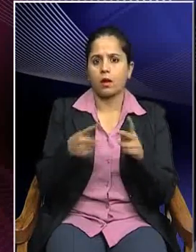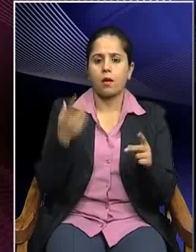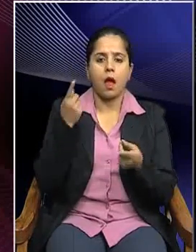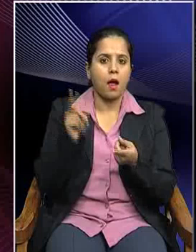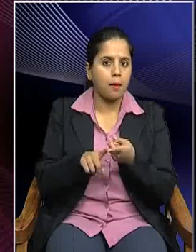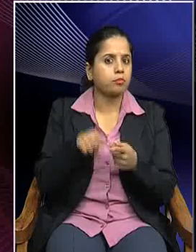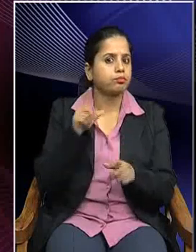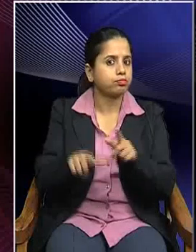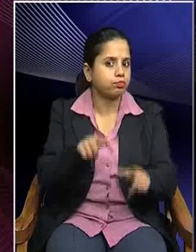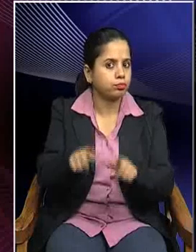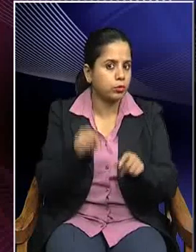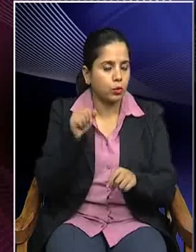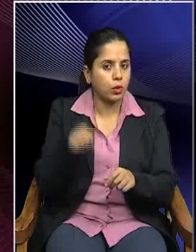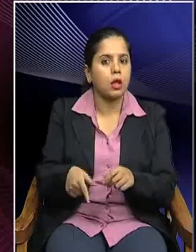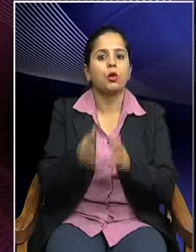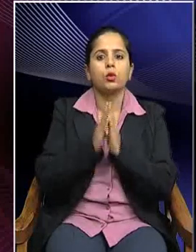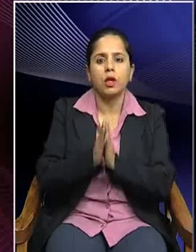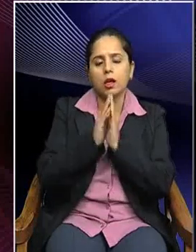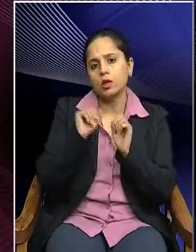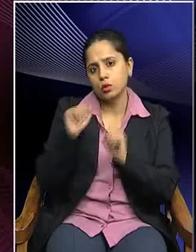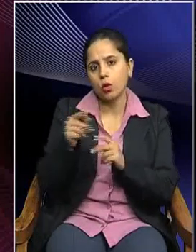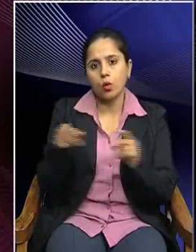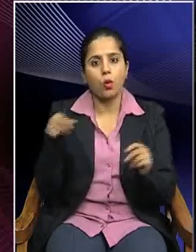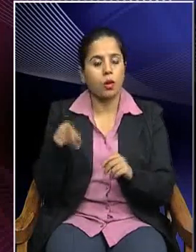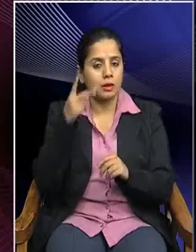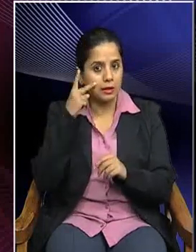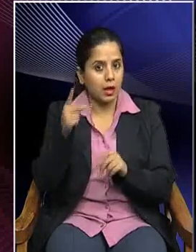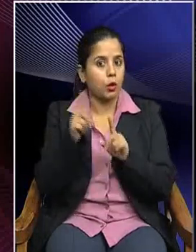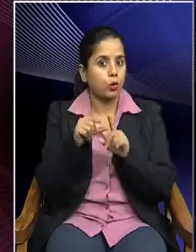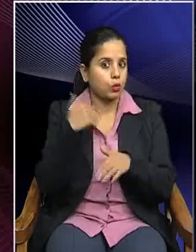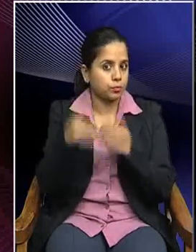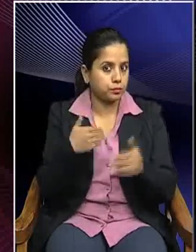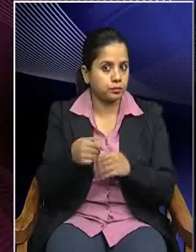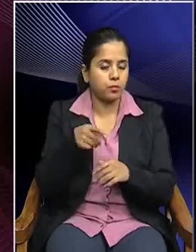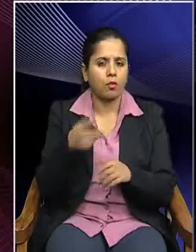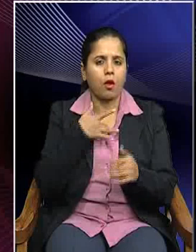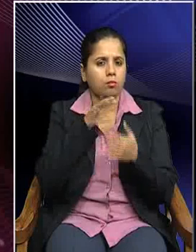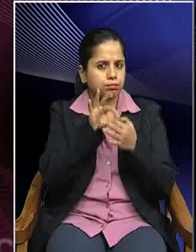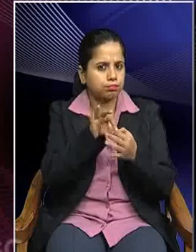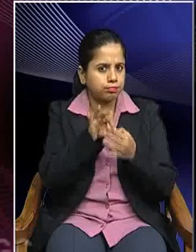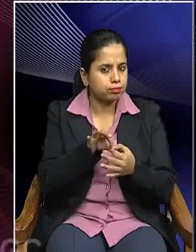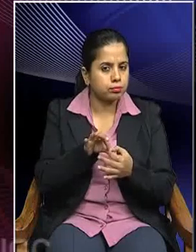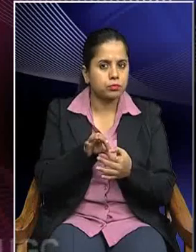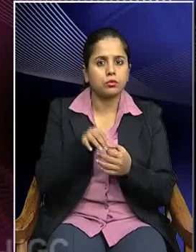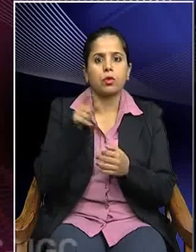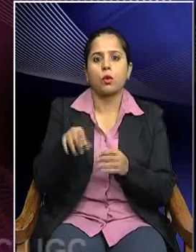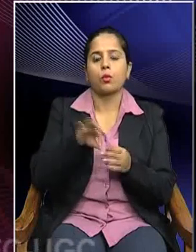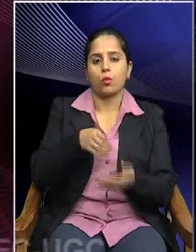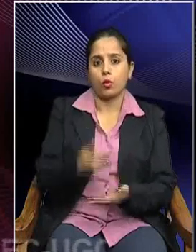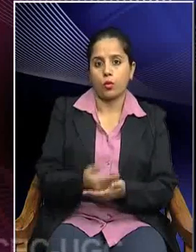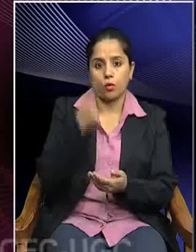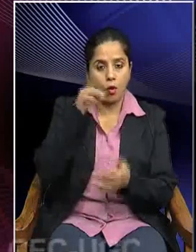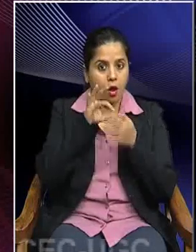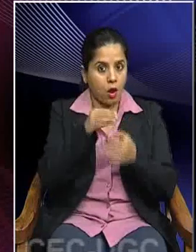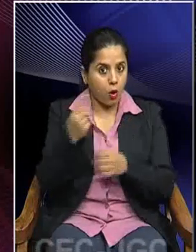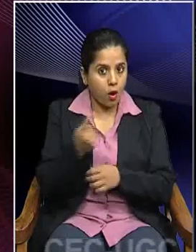footprint in terms of religion and religiosity, or some kind of familiarity with Buddha. Not only